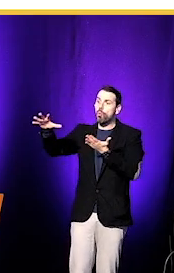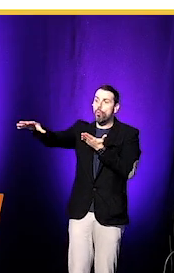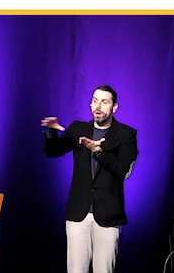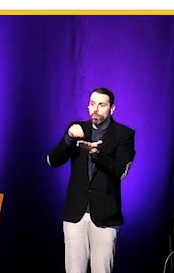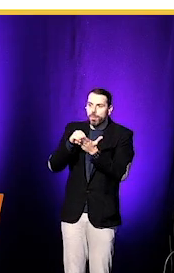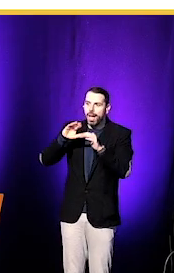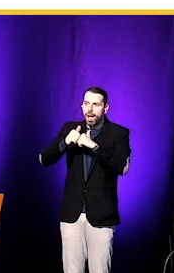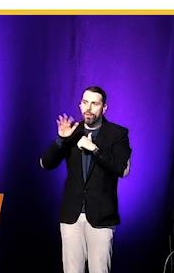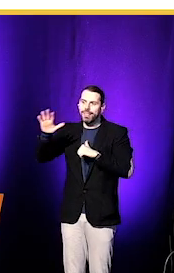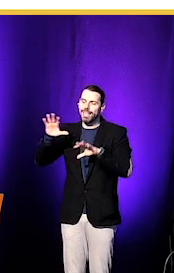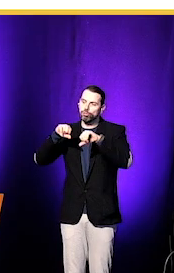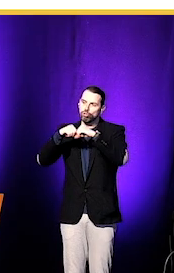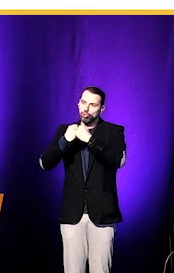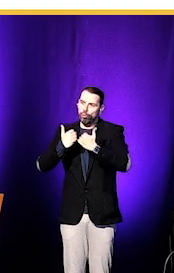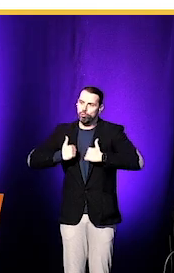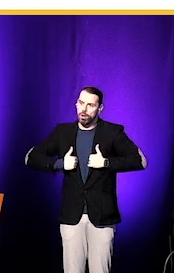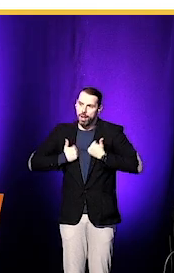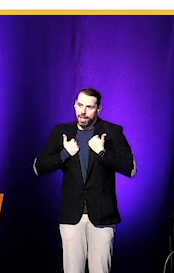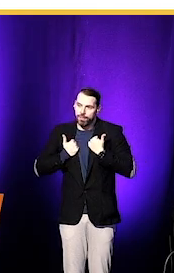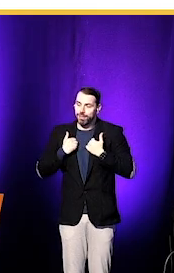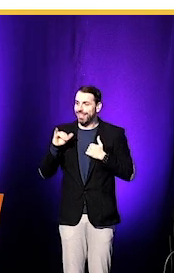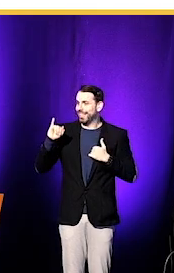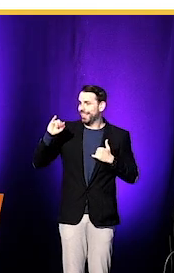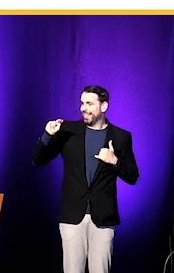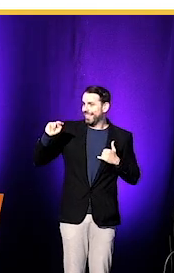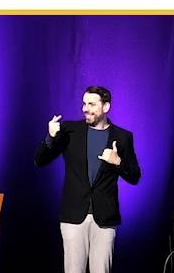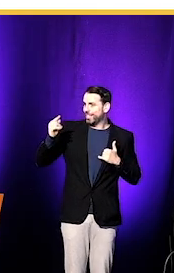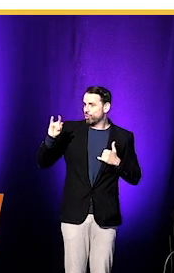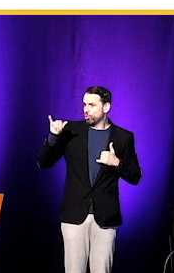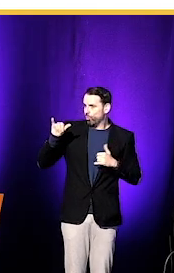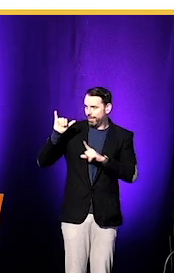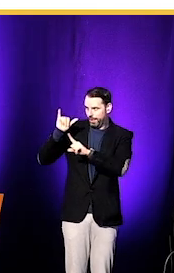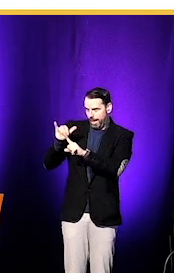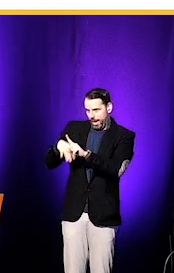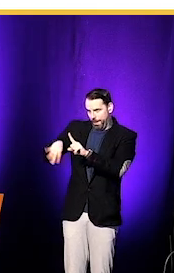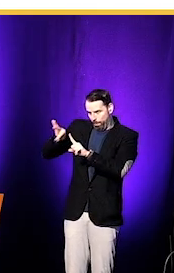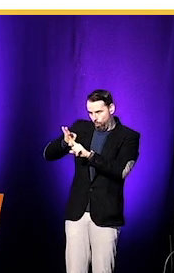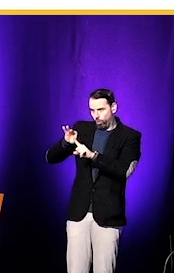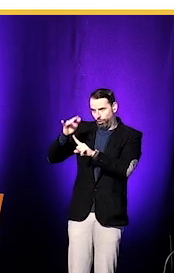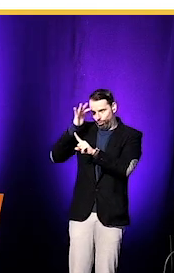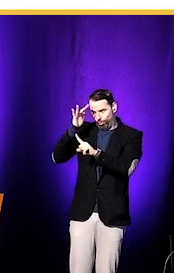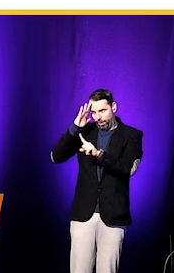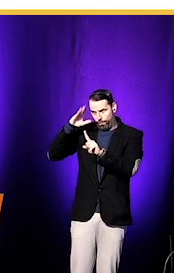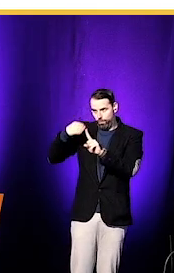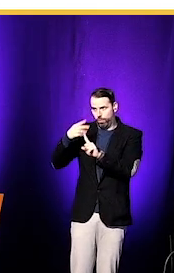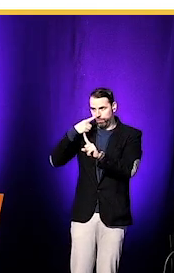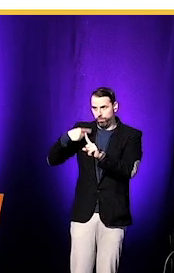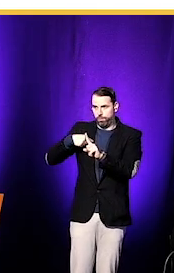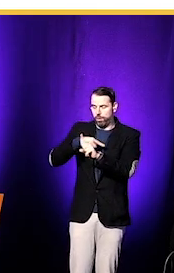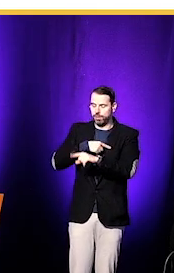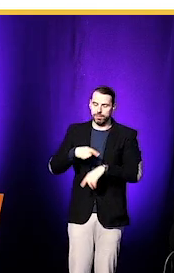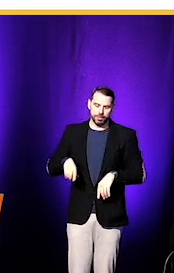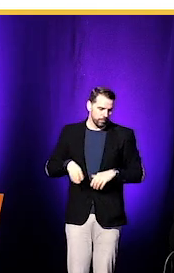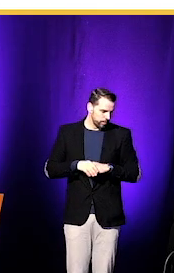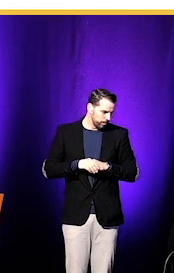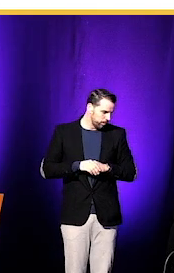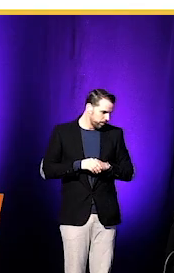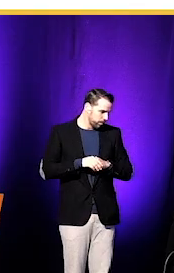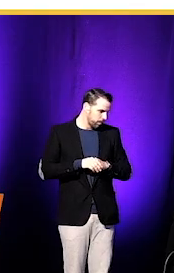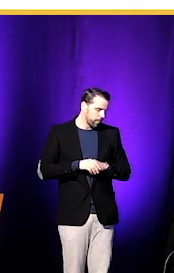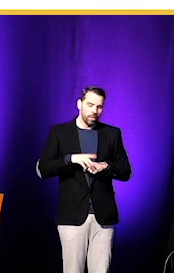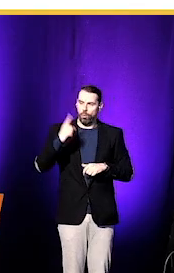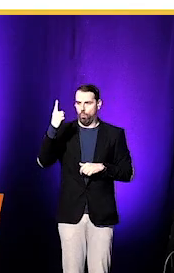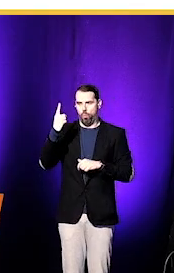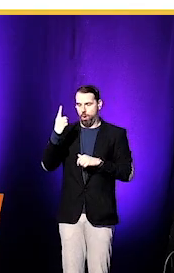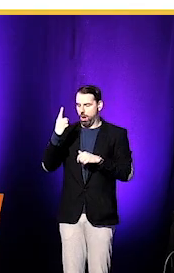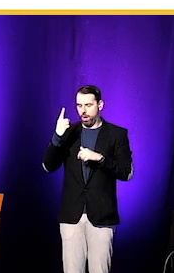socially. Ingenuity became an important theoretical focus. We exemplified this theoretical point in one salient example